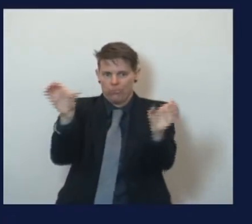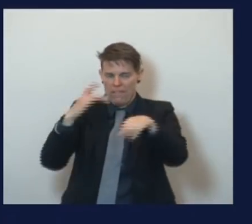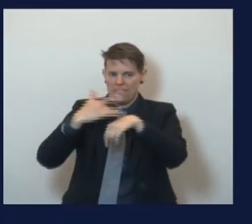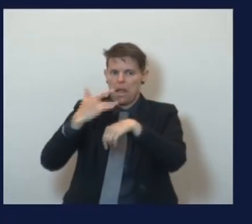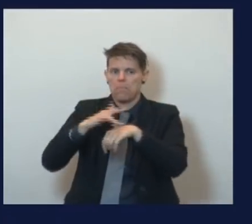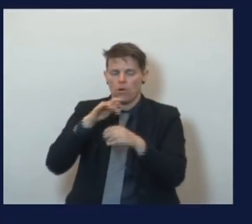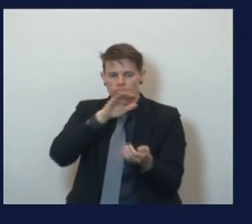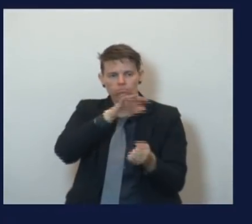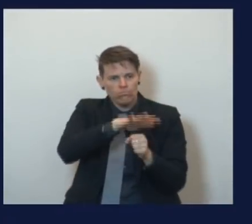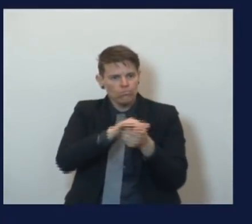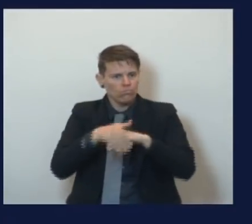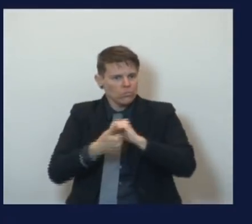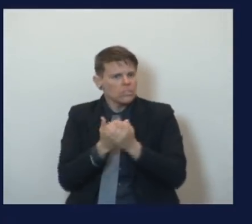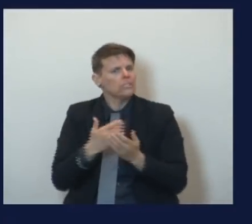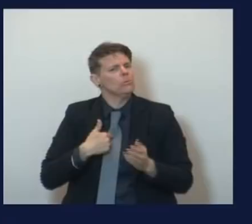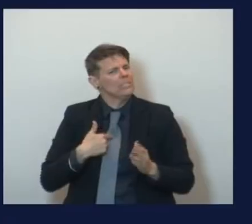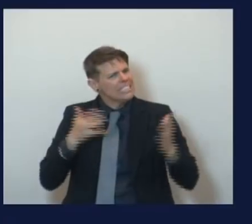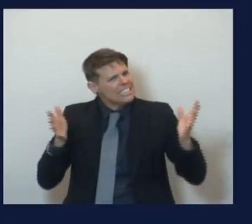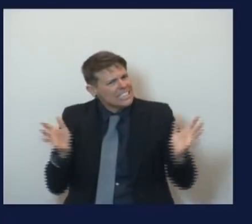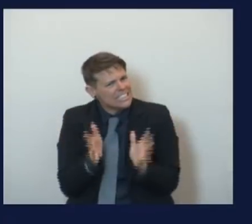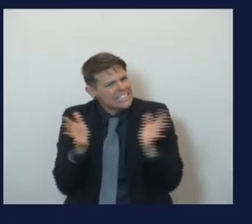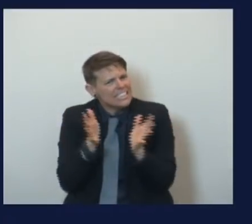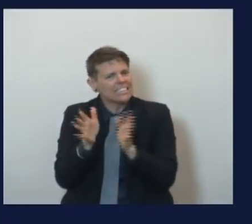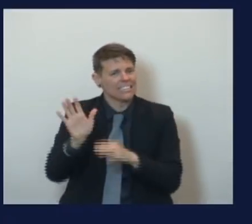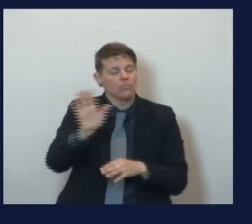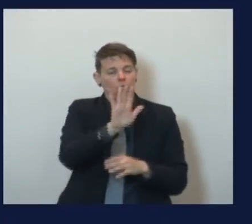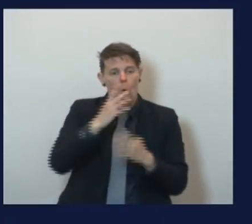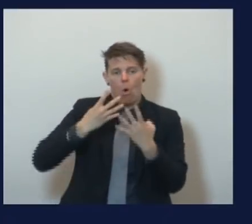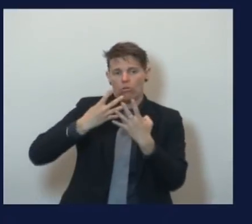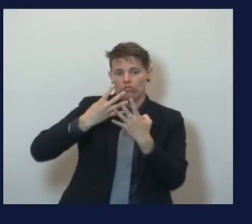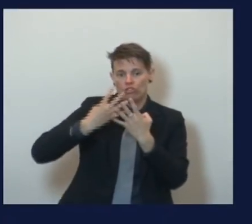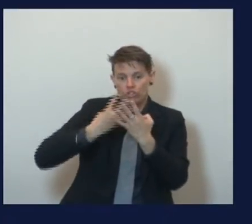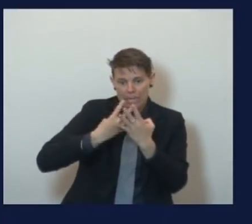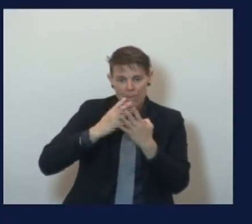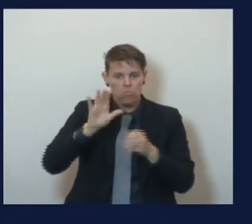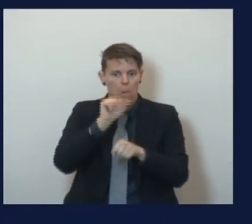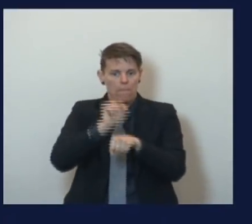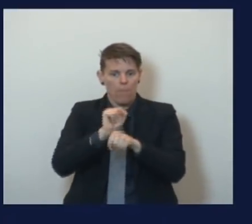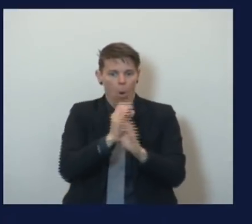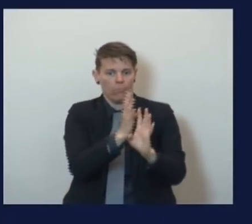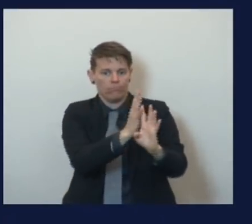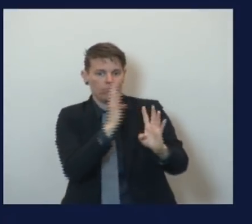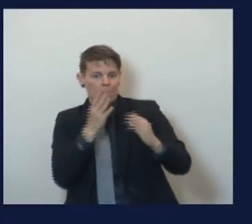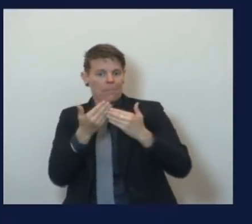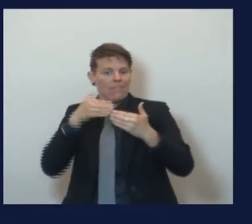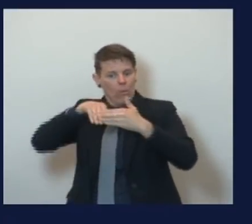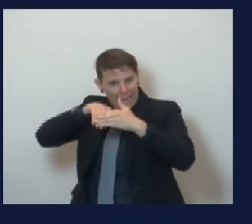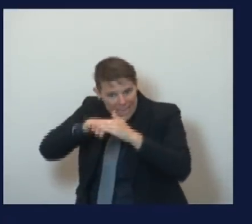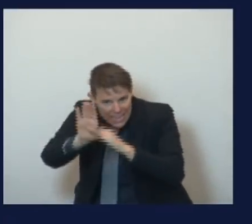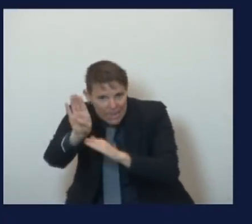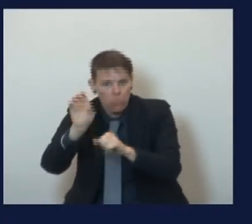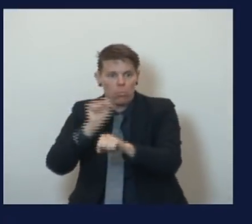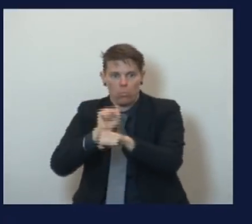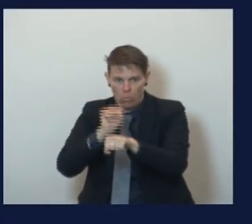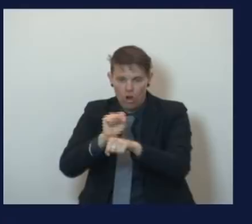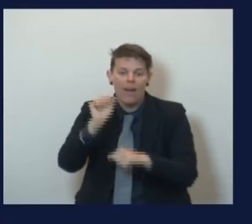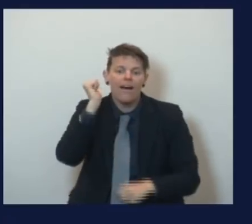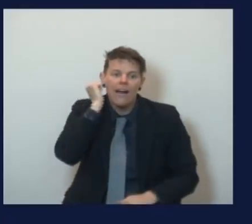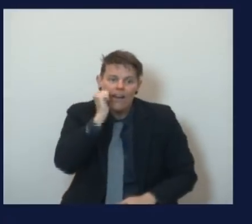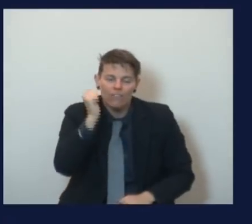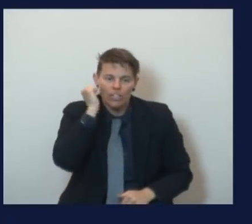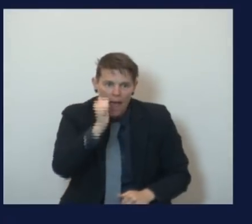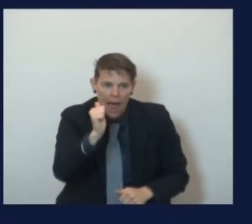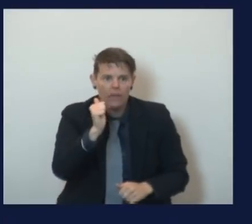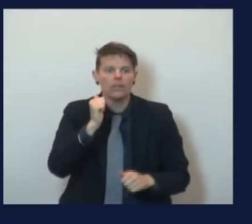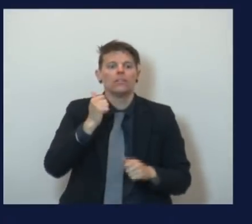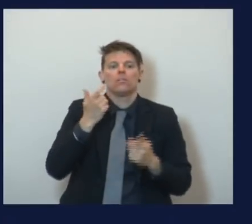encouraging folks to screen employees before they enter the workplace each day, verbally or with written forms or apps, so that you're